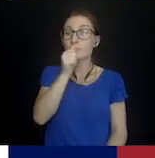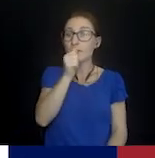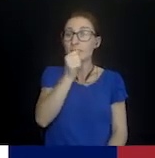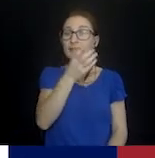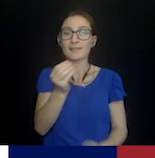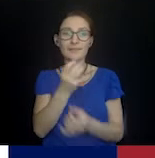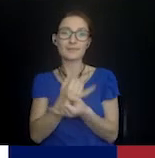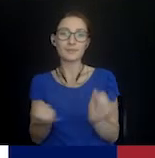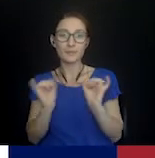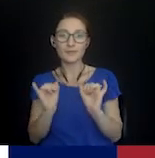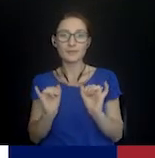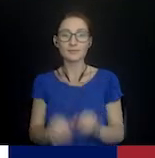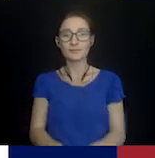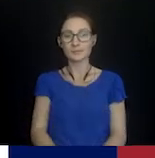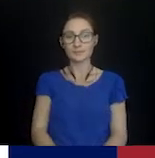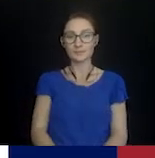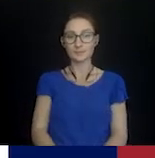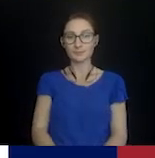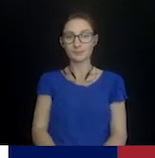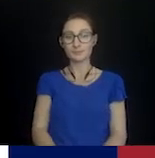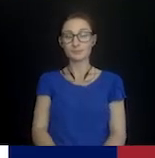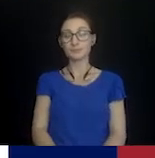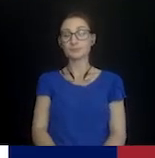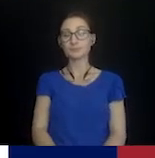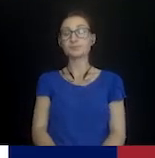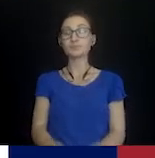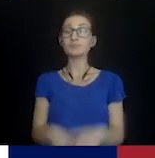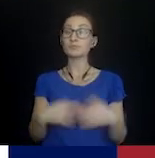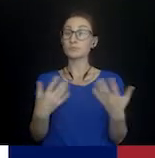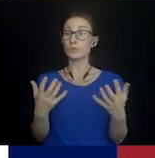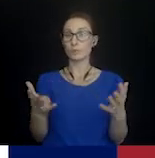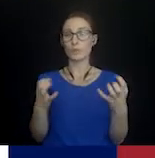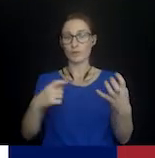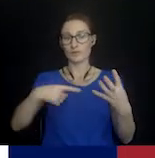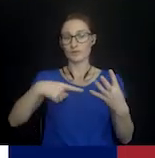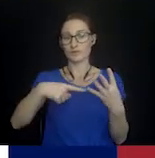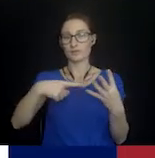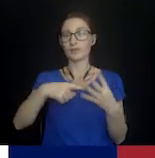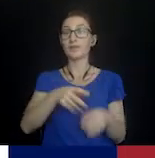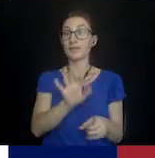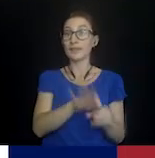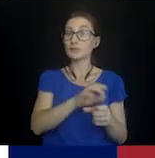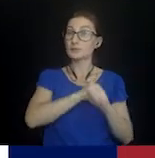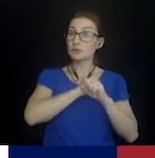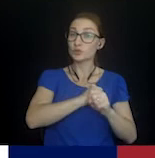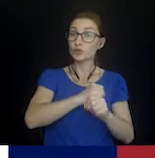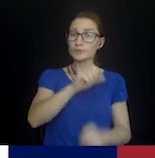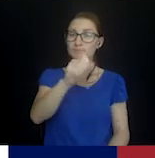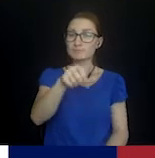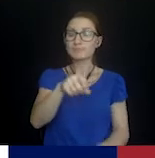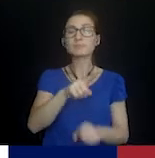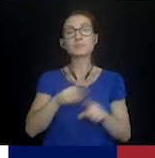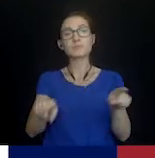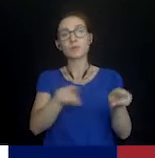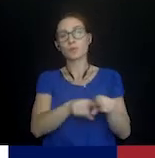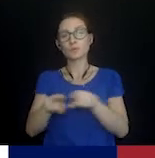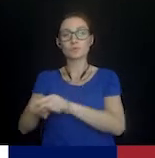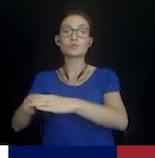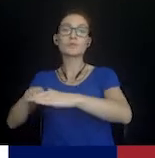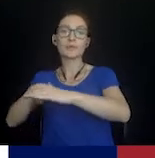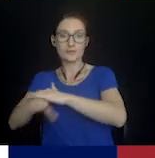and independently. So we need to make sure our elections remain secure, but also make sure that we're